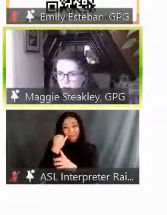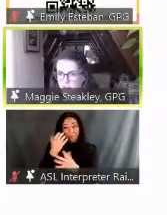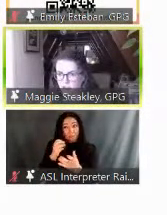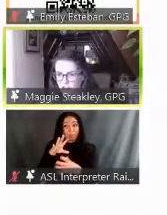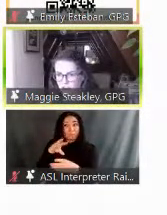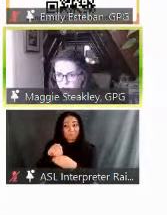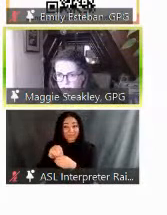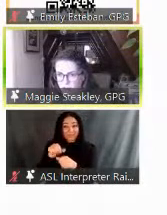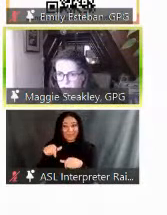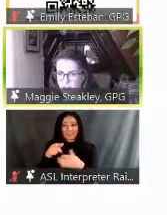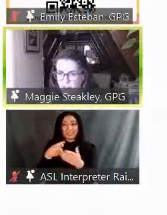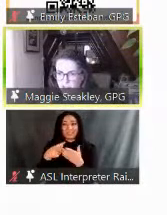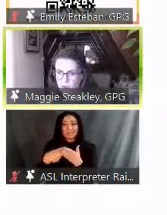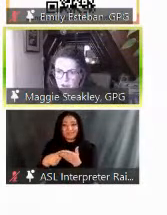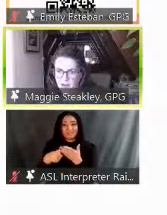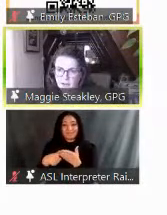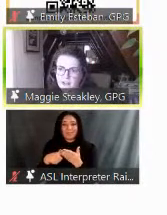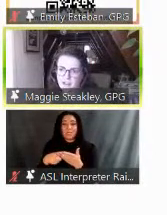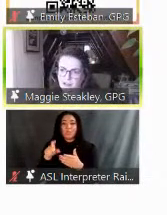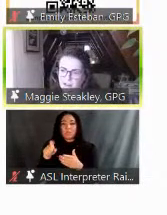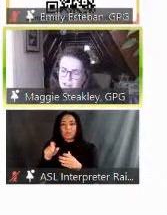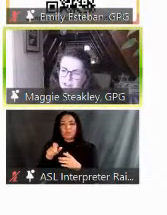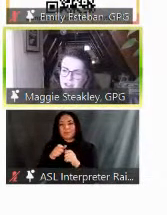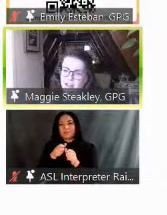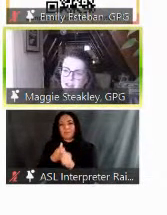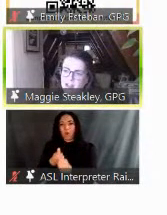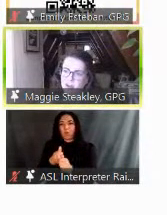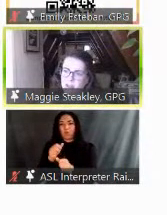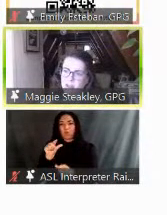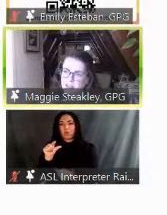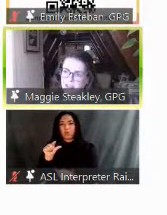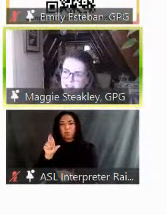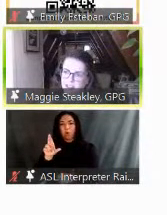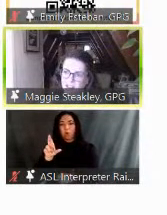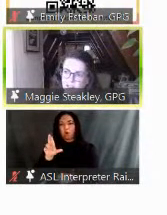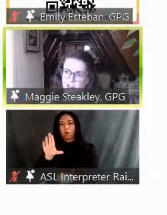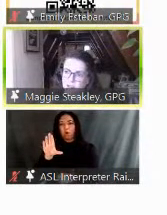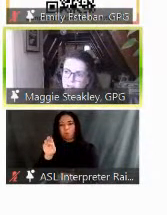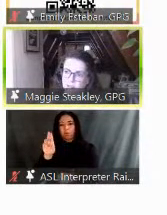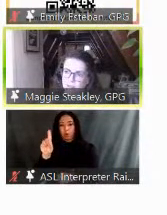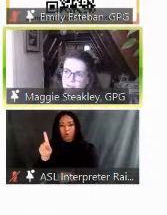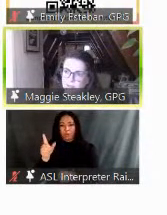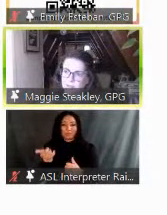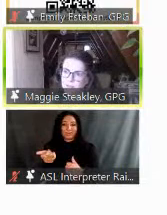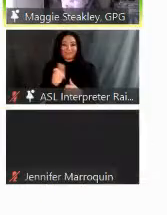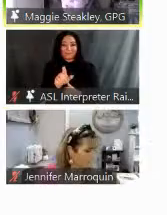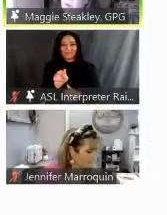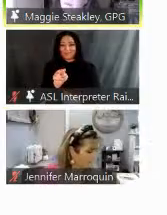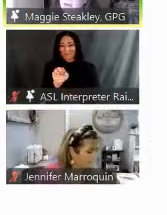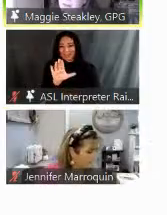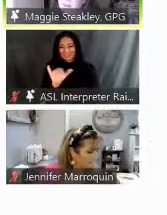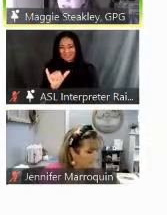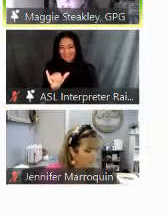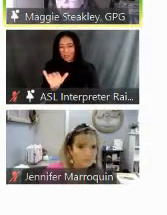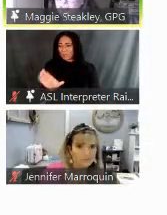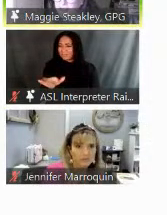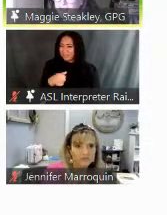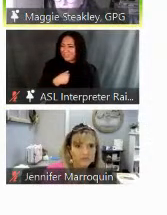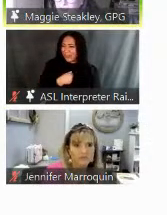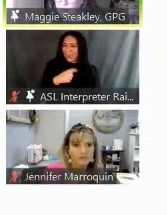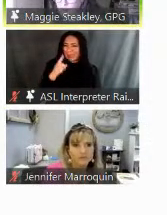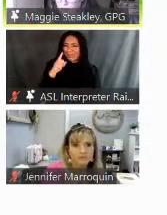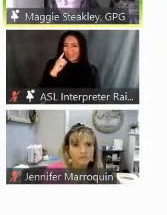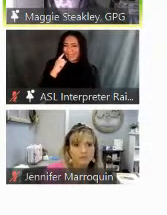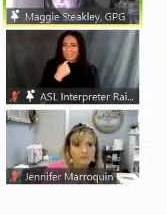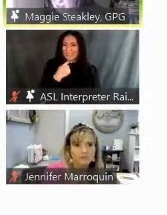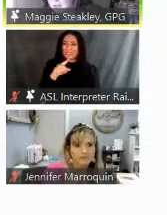in this conversation, you can follow the QR code that's on your screen. And Nancy, I hand it over to you. Oh, pardon me, I'm sorry. I think I said I